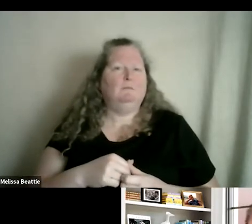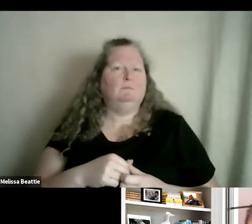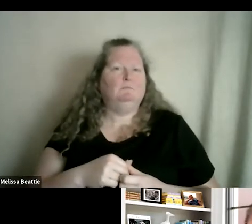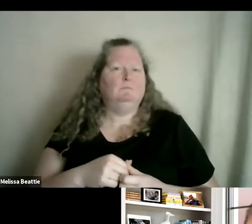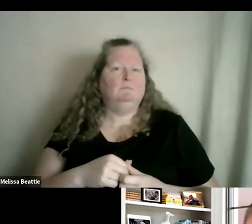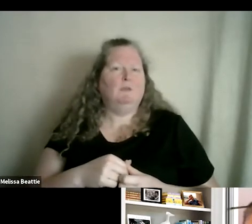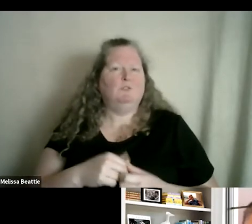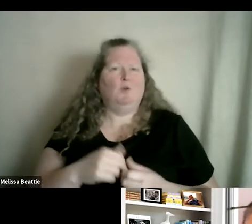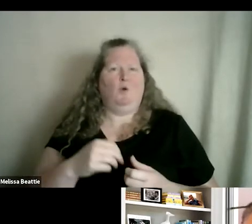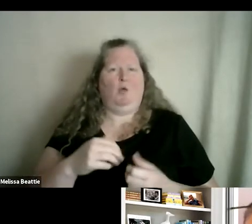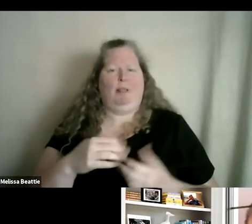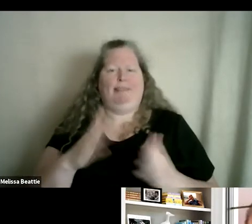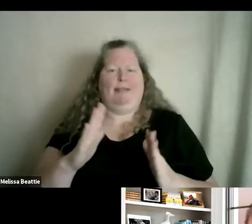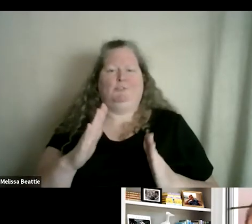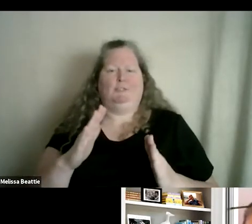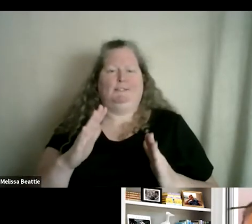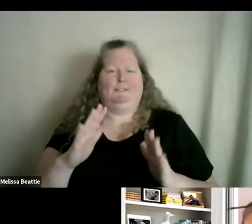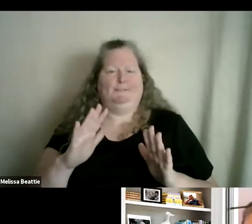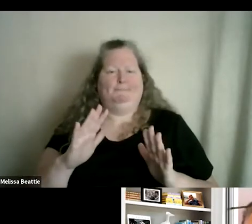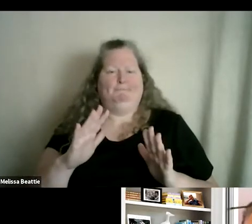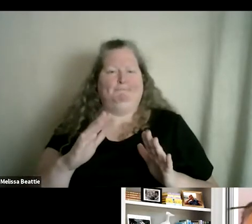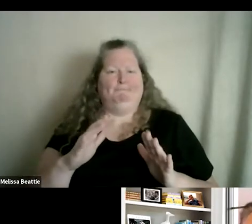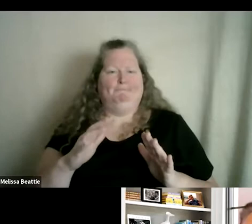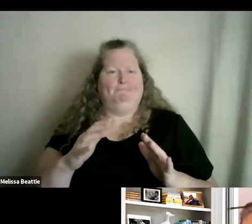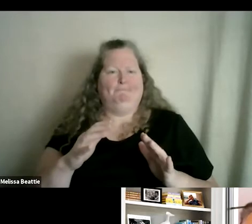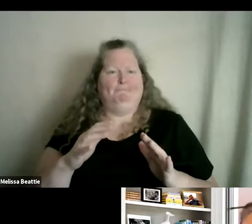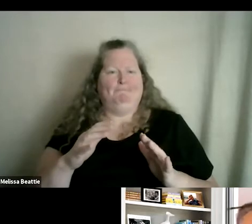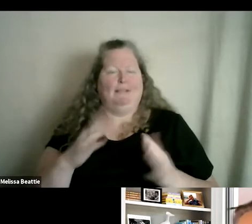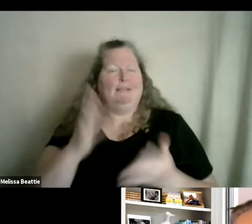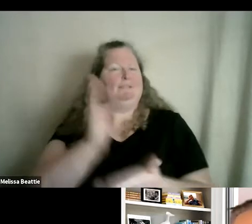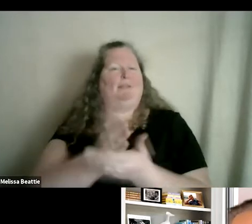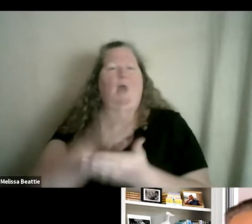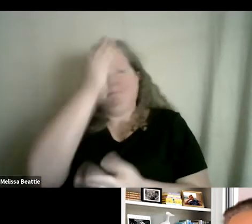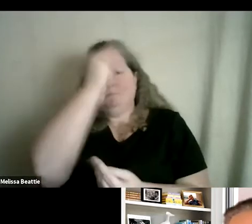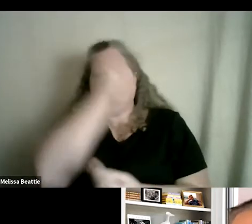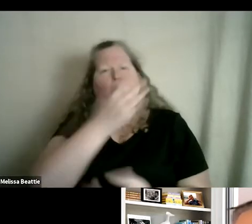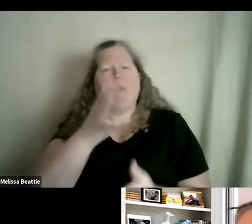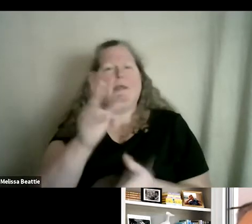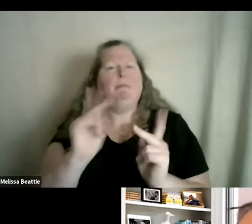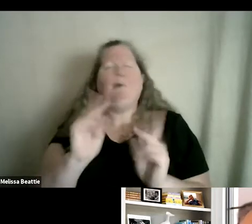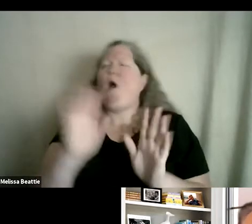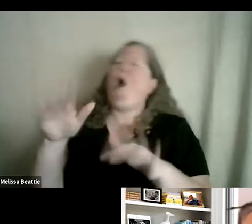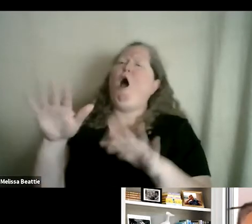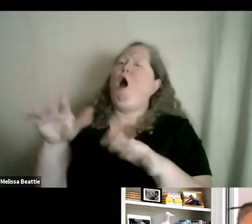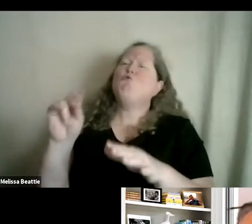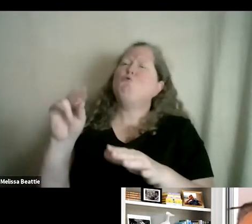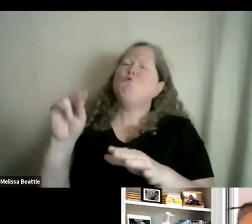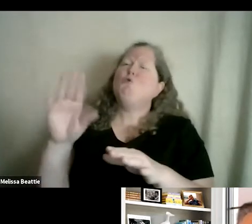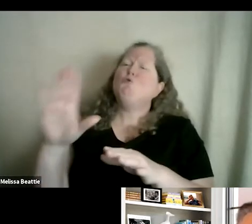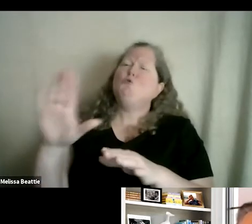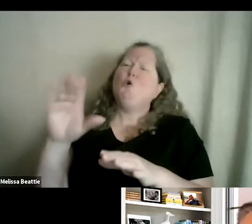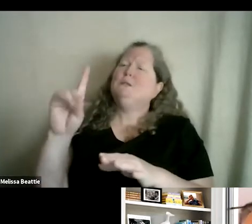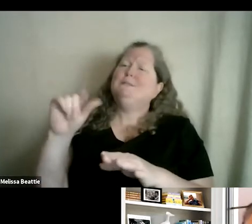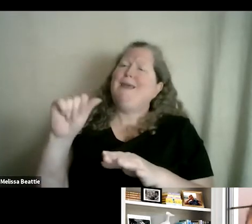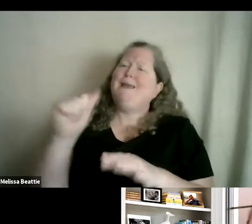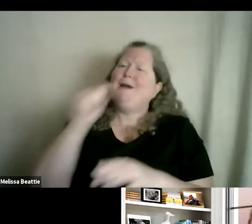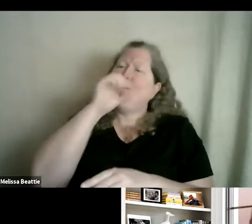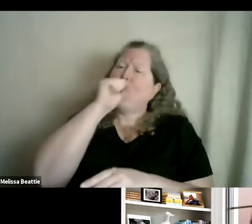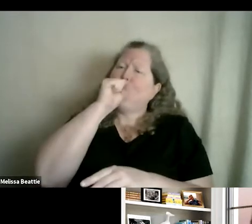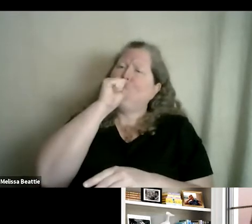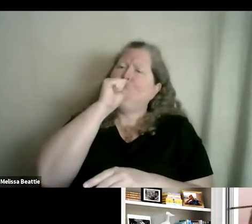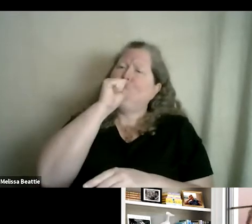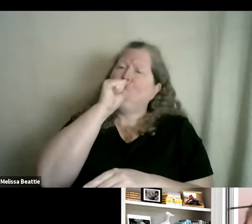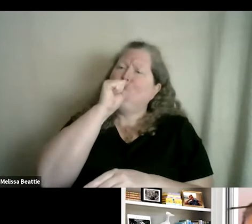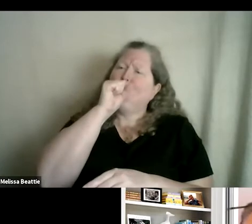lying. Let's just stop telling people that, oh, no, your data is anonymous. It is